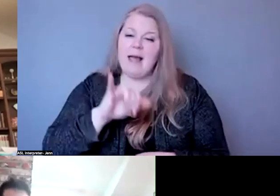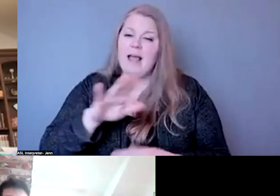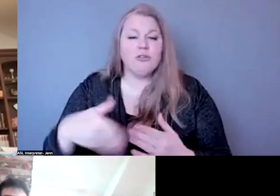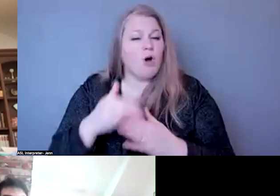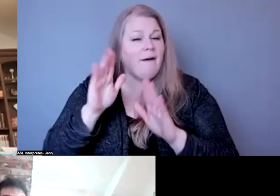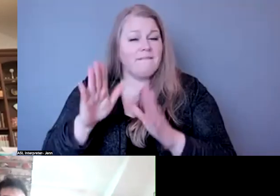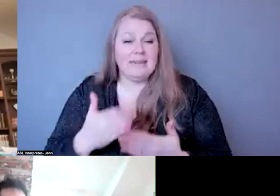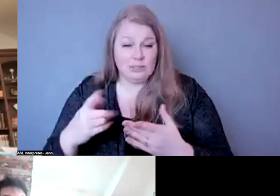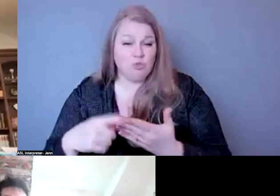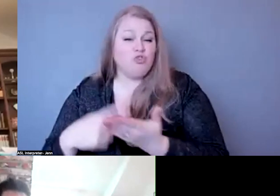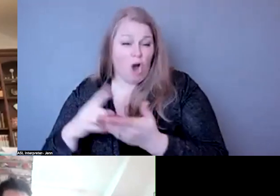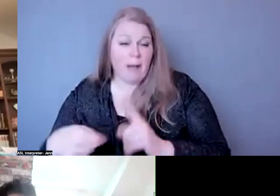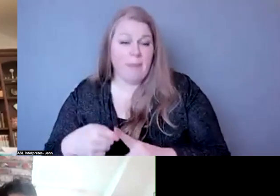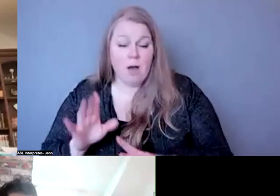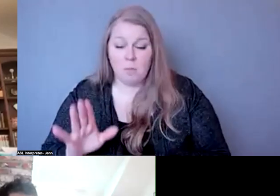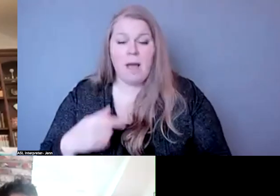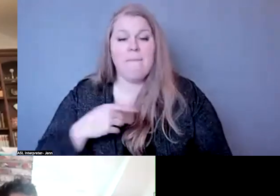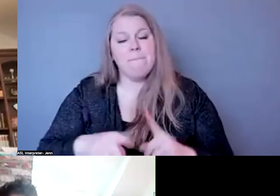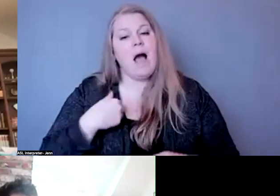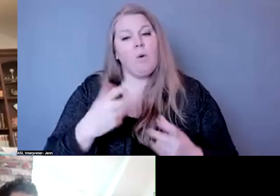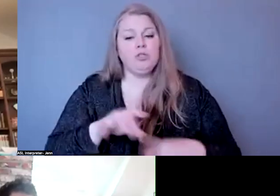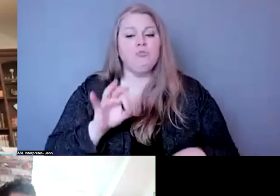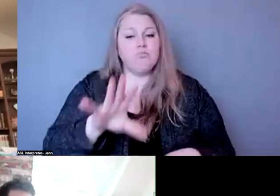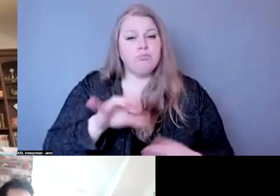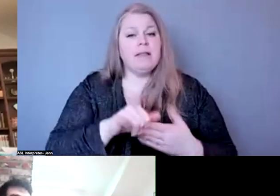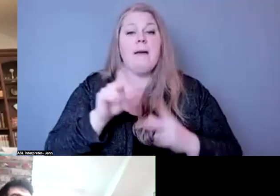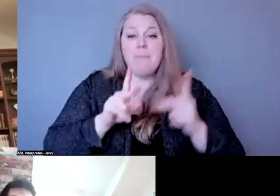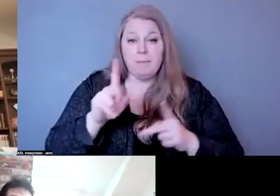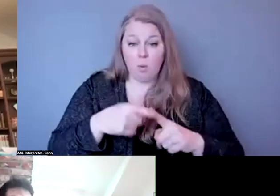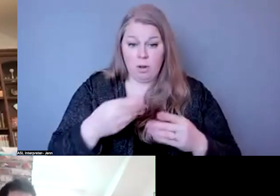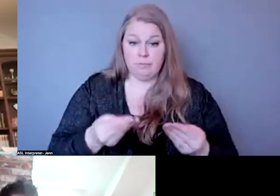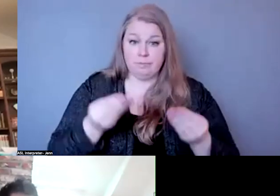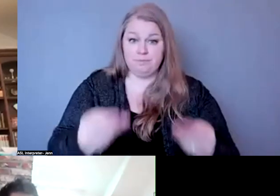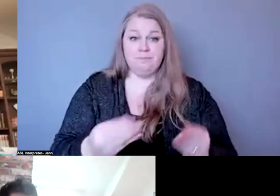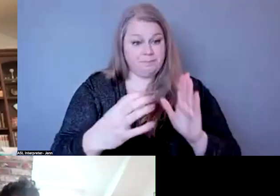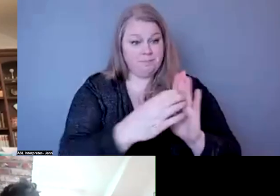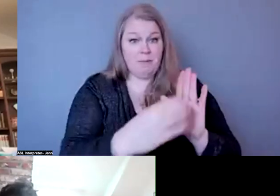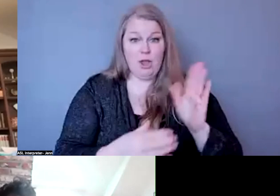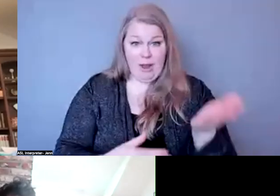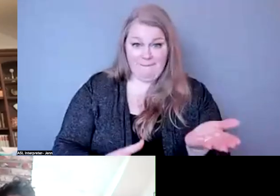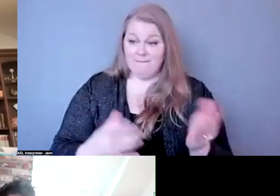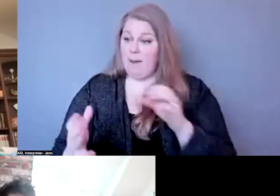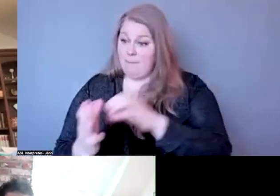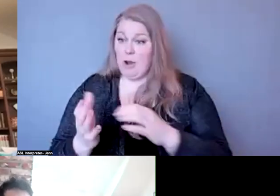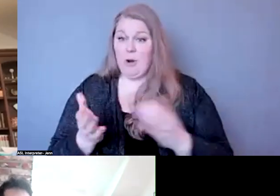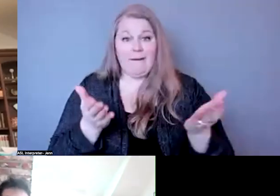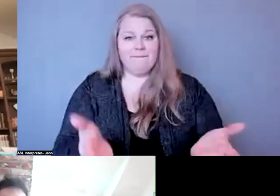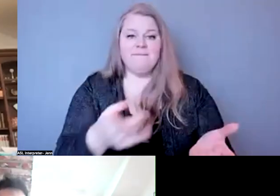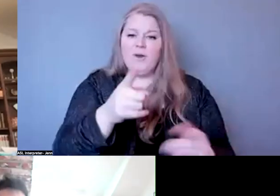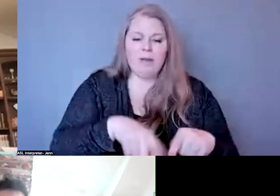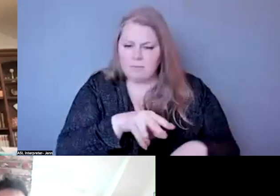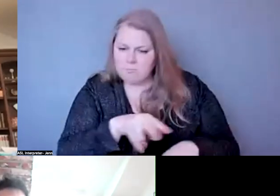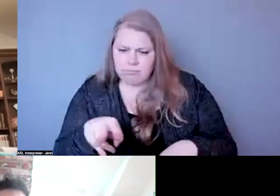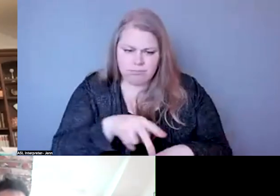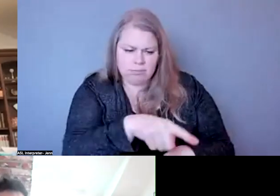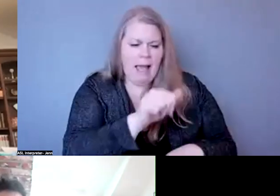fantastic things to talk about. I just want to assert that people, when presented with a paragraph of text or any length of text, will not be able to distinguish